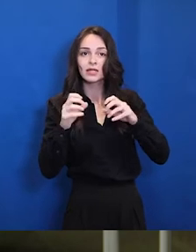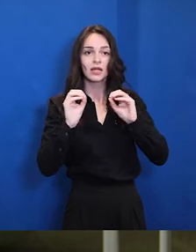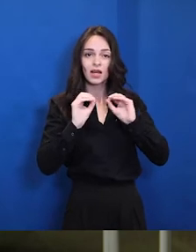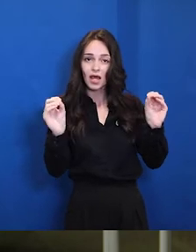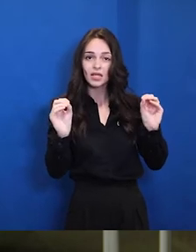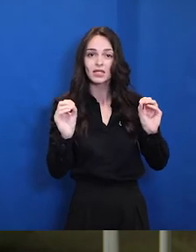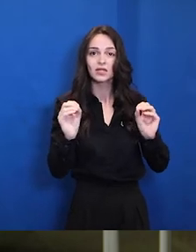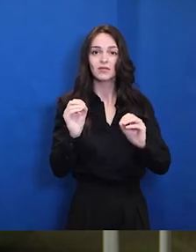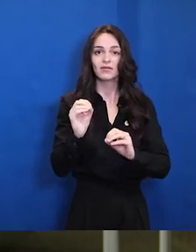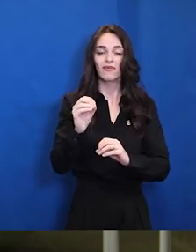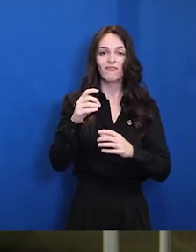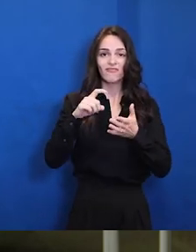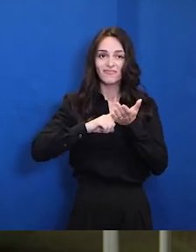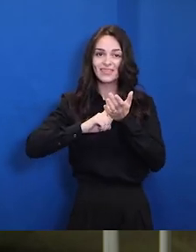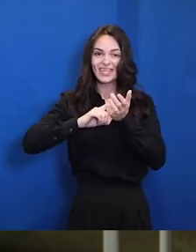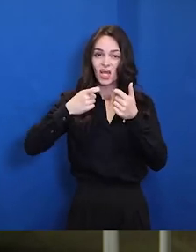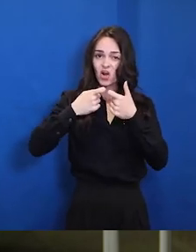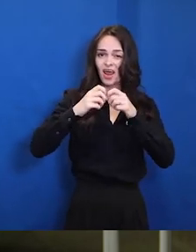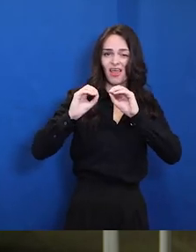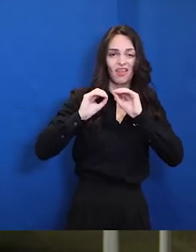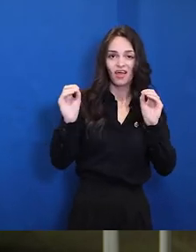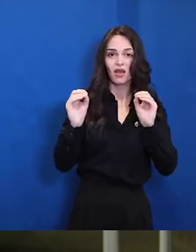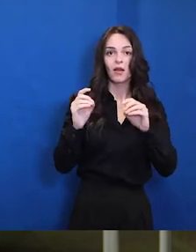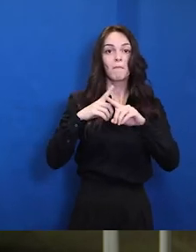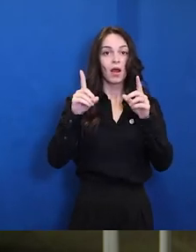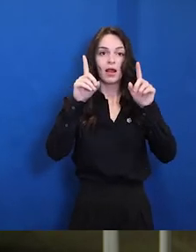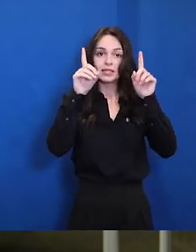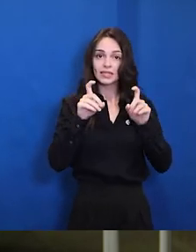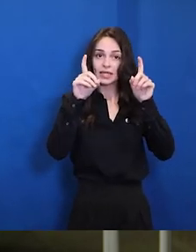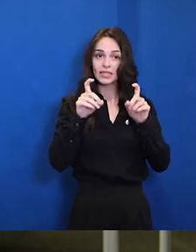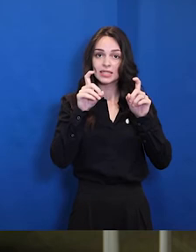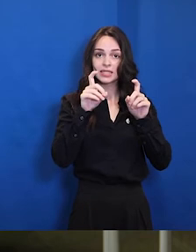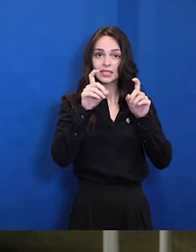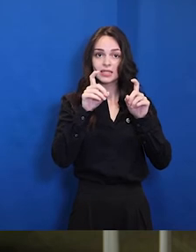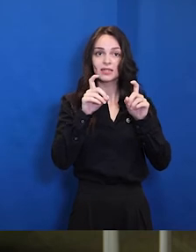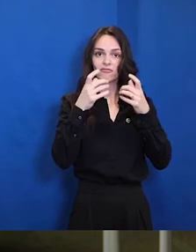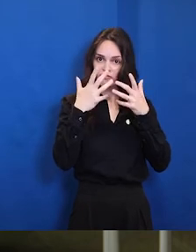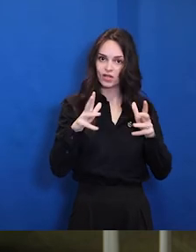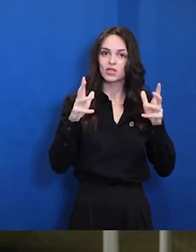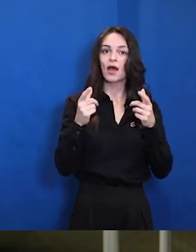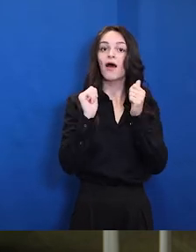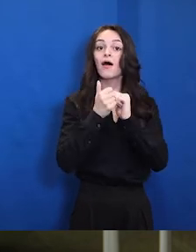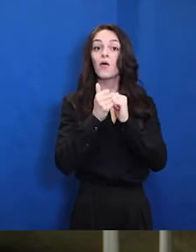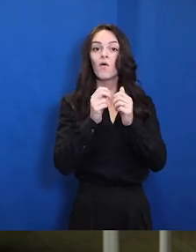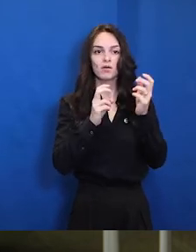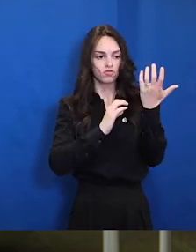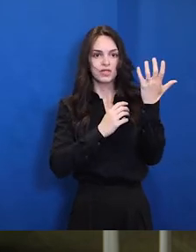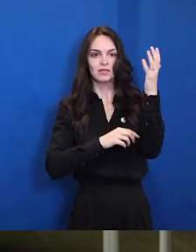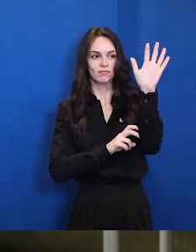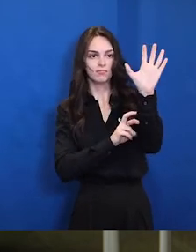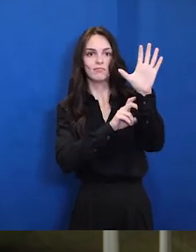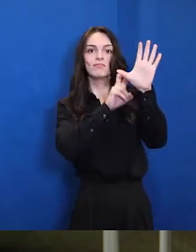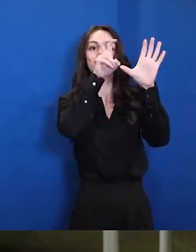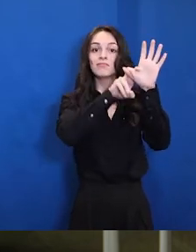no running water, and no fixed internet. But she finished her exams well up in a tree